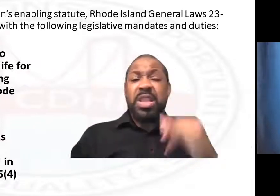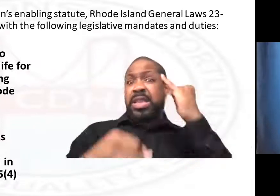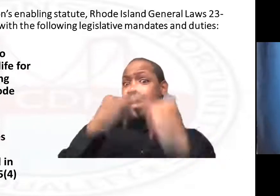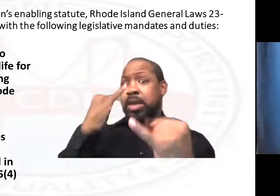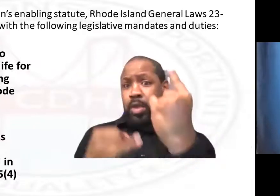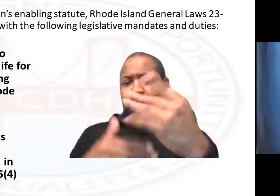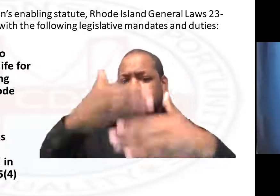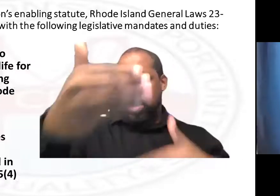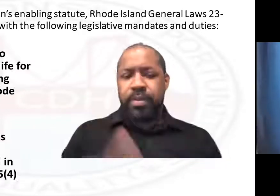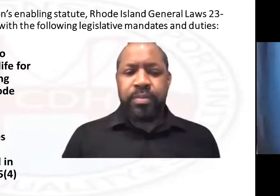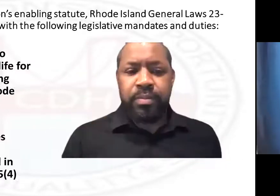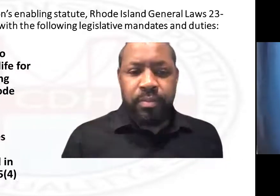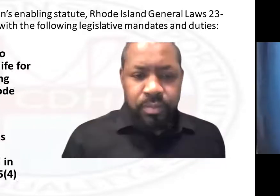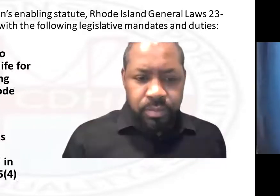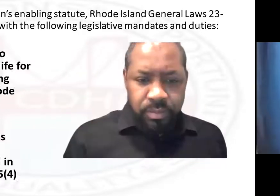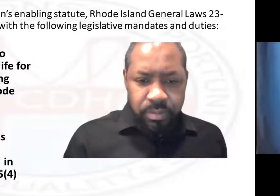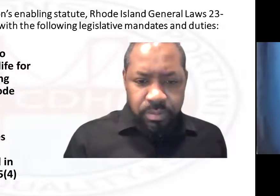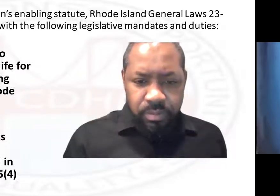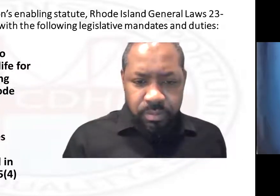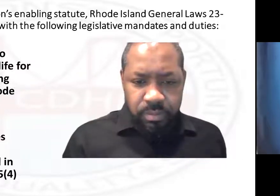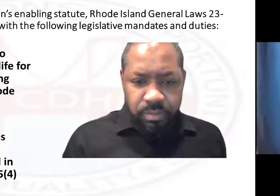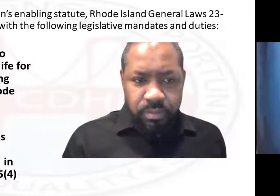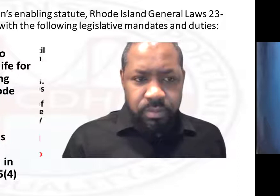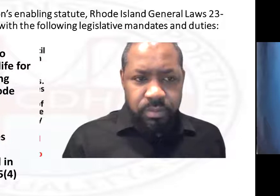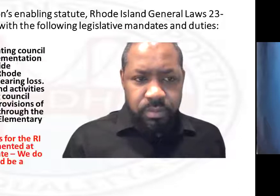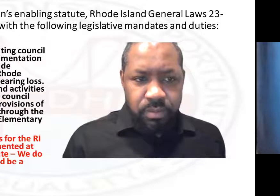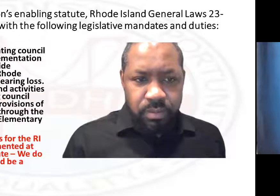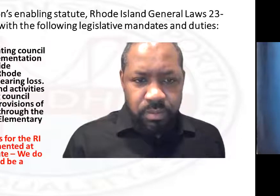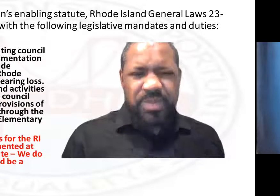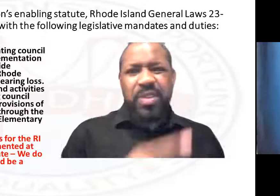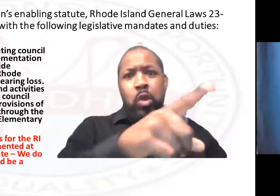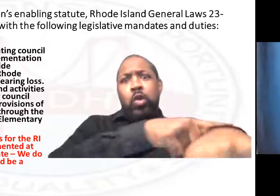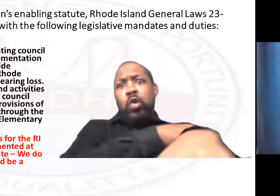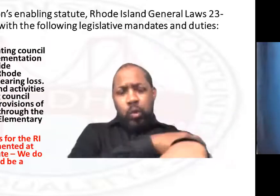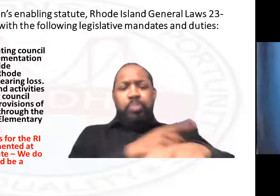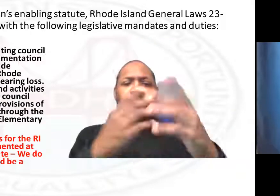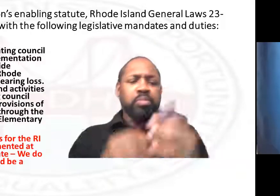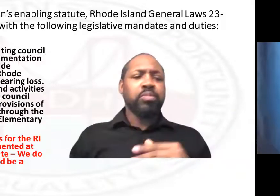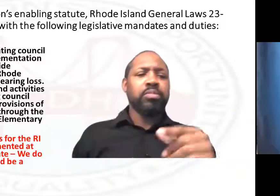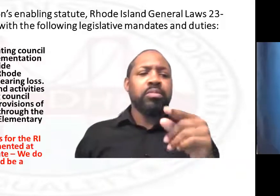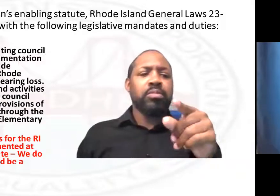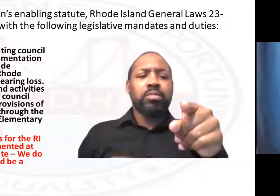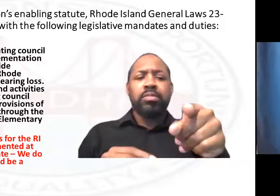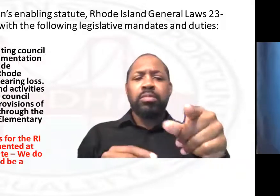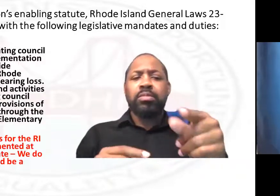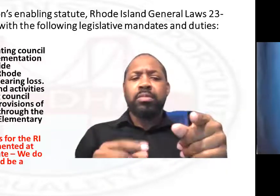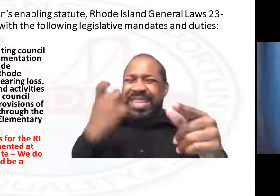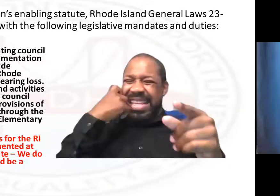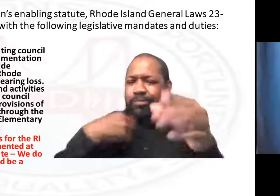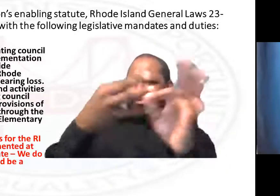review all of the statistics related to that. And the next slide, this one is a bit